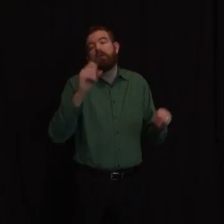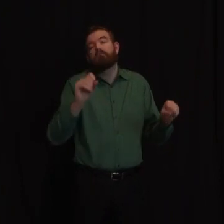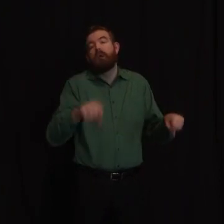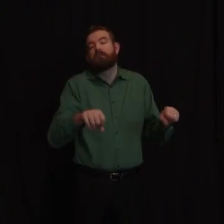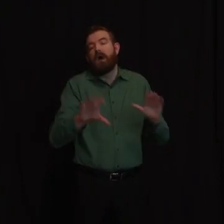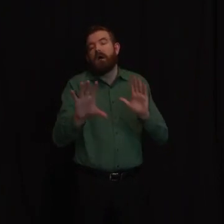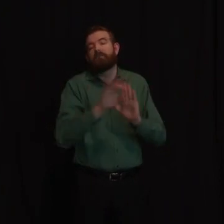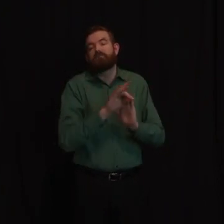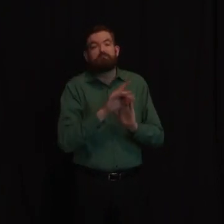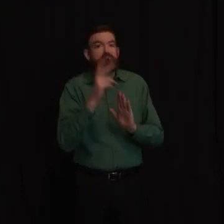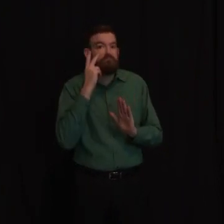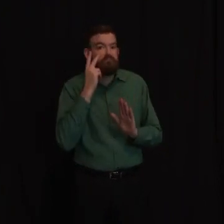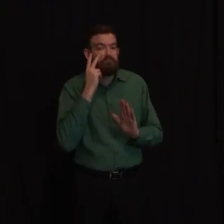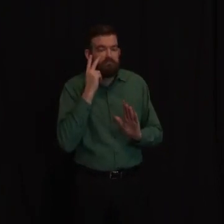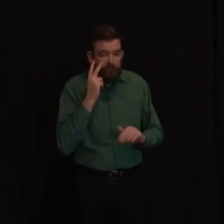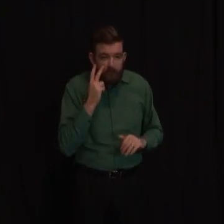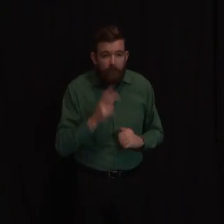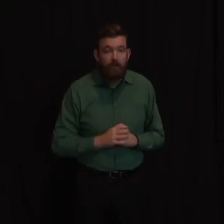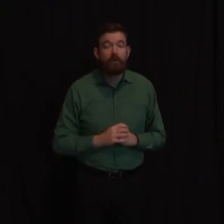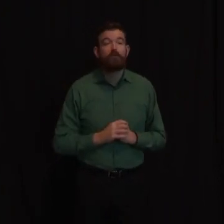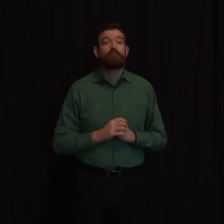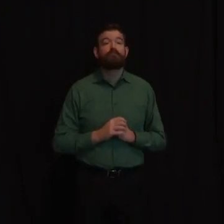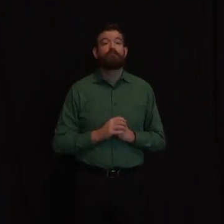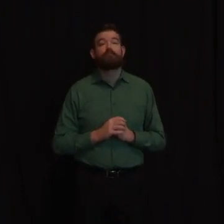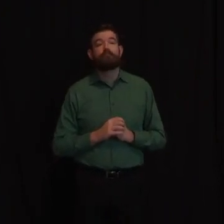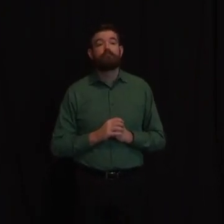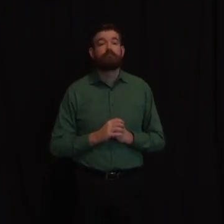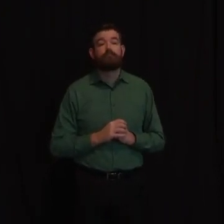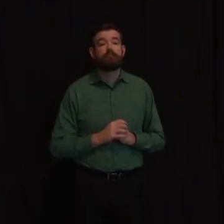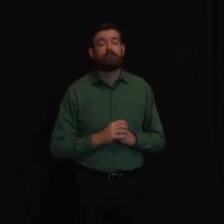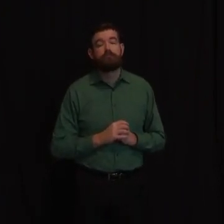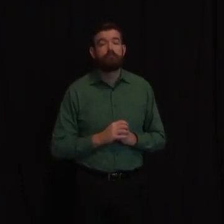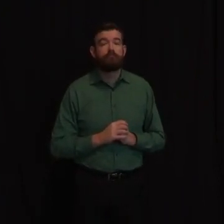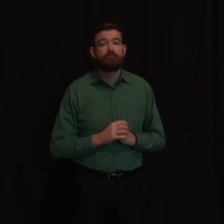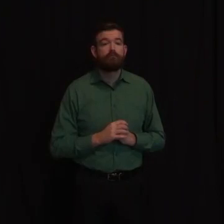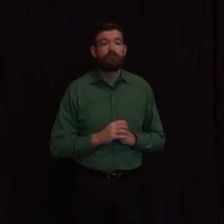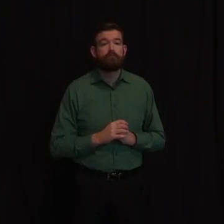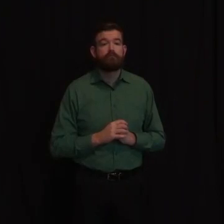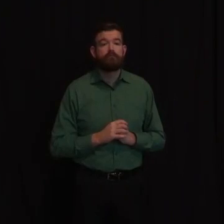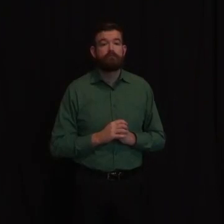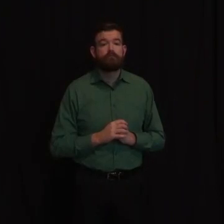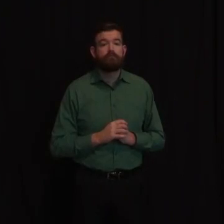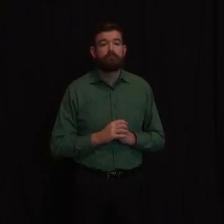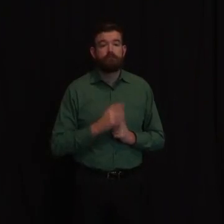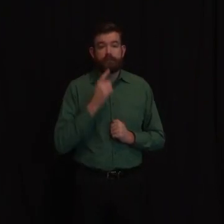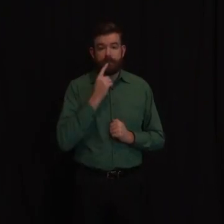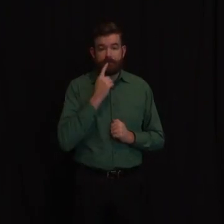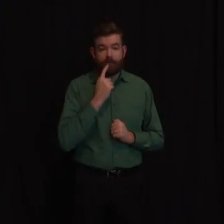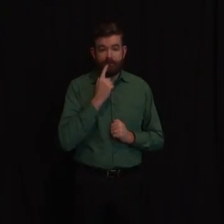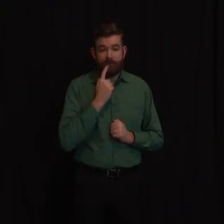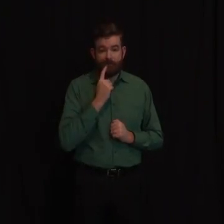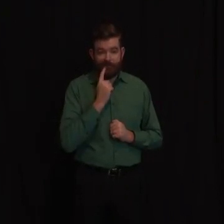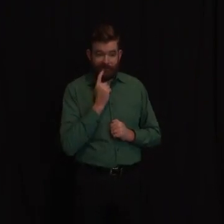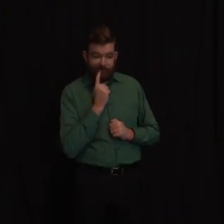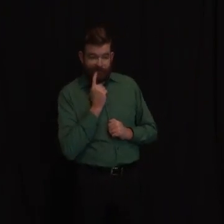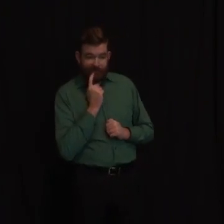terms of both where they passed, whether it's in the home or in a hospital, I'll defer to